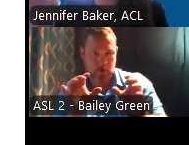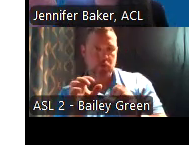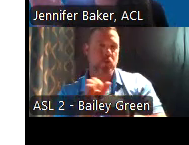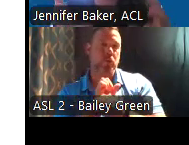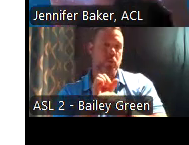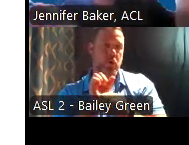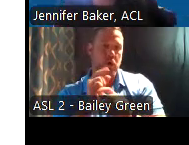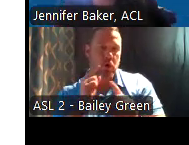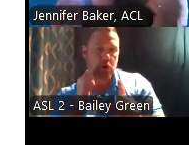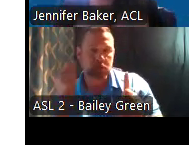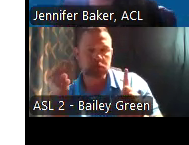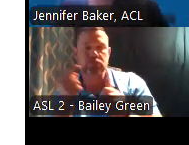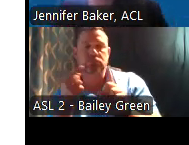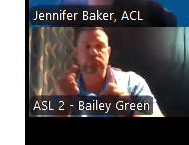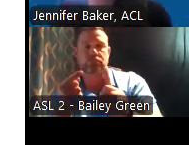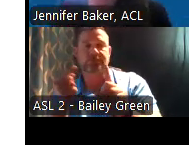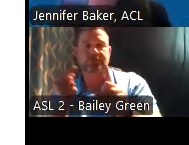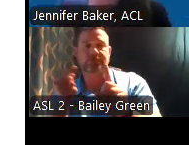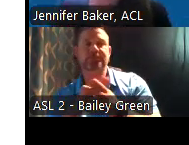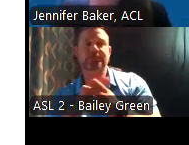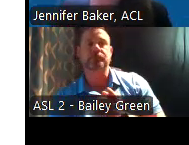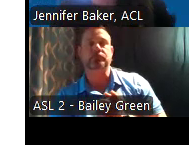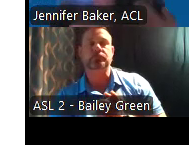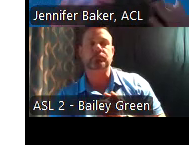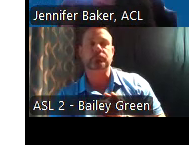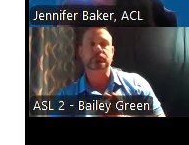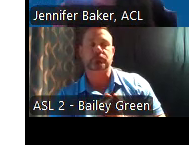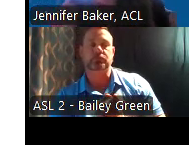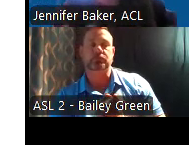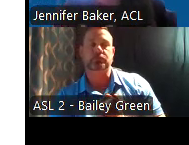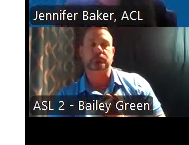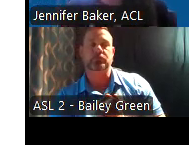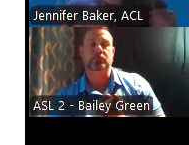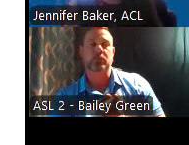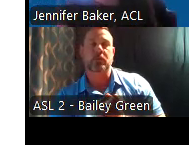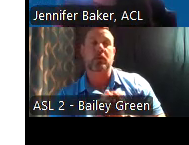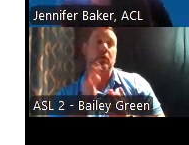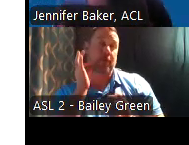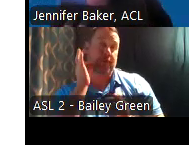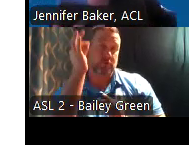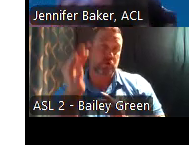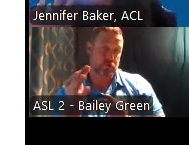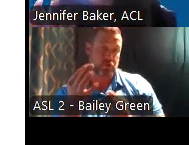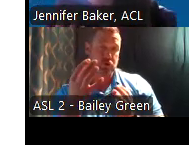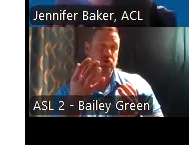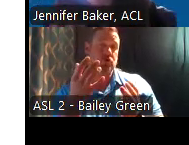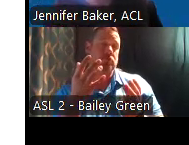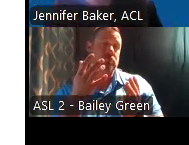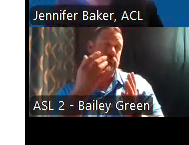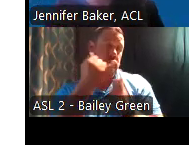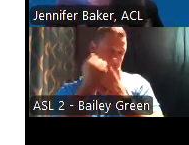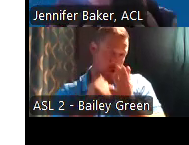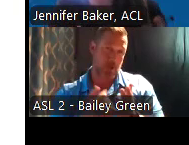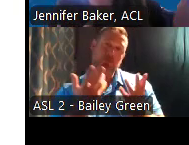towards these goals here. In future iterations, we'll dig in a little bit deeper about what the future looks